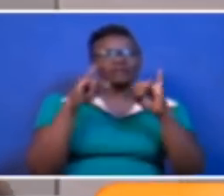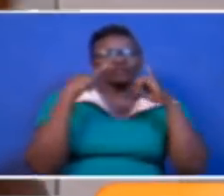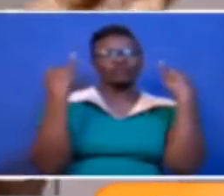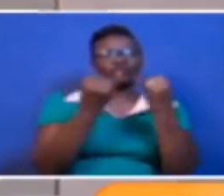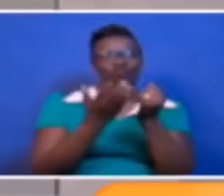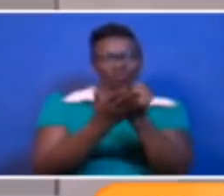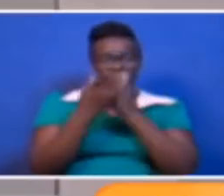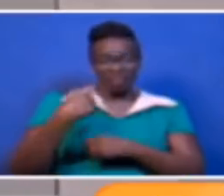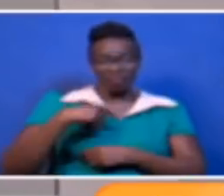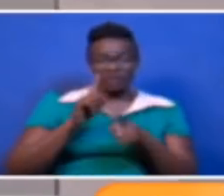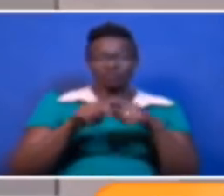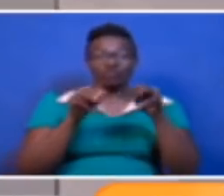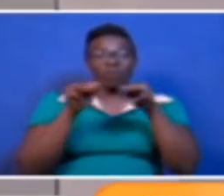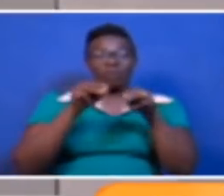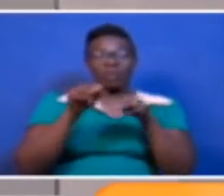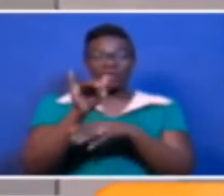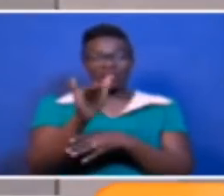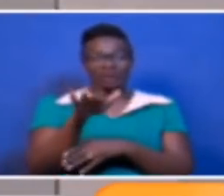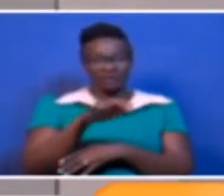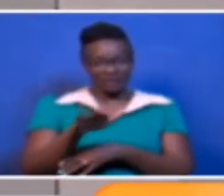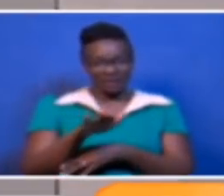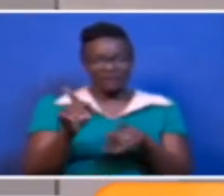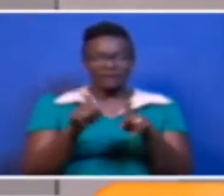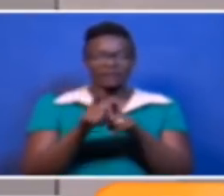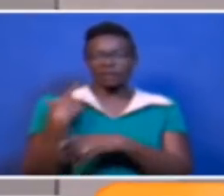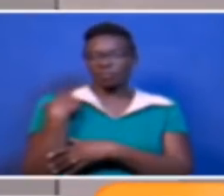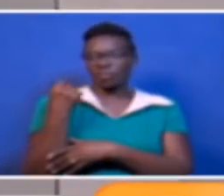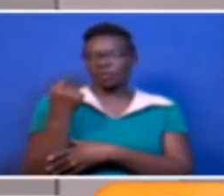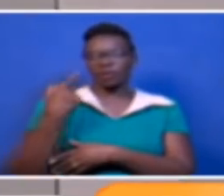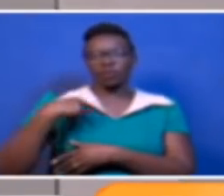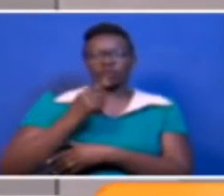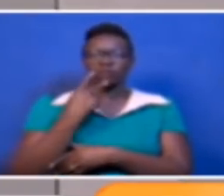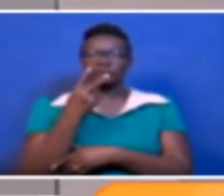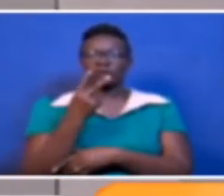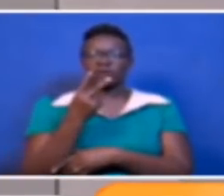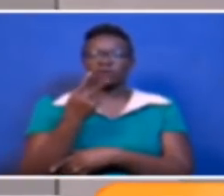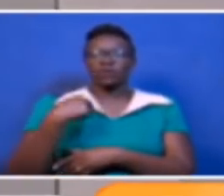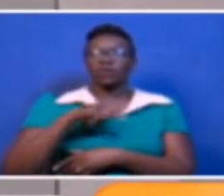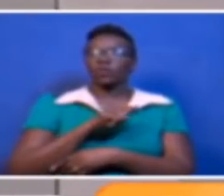manage that particular area. And lately, I think you've seen us training